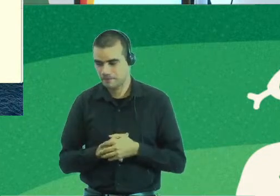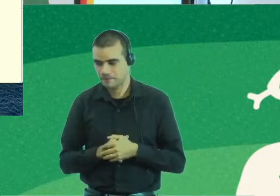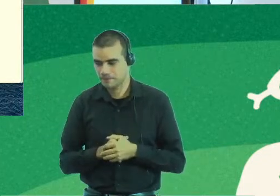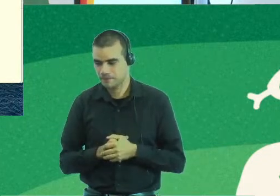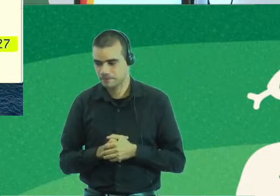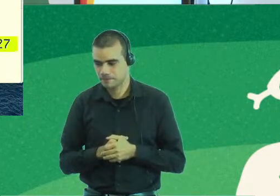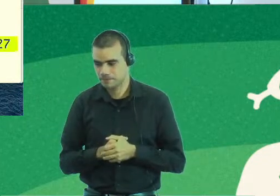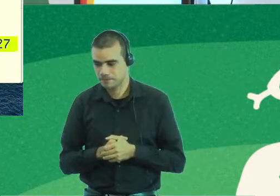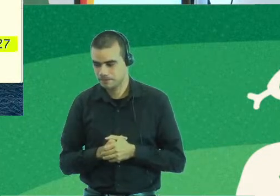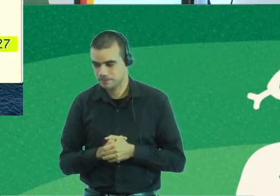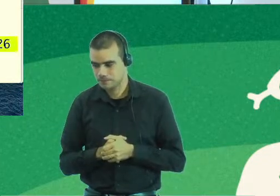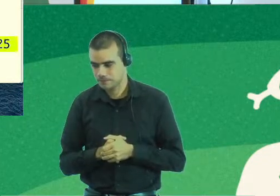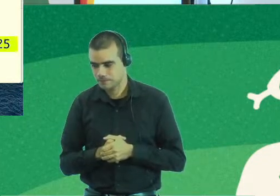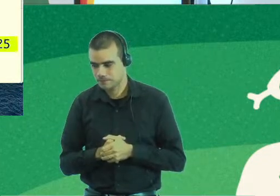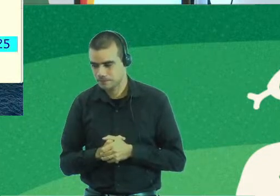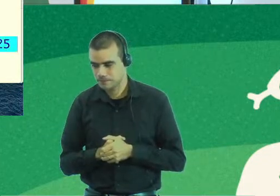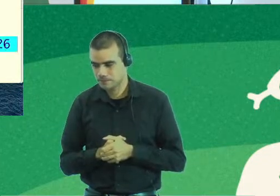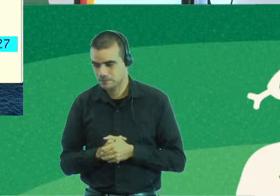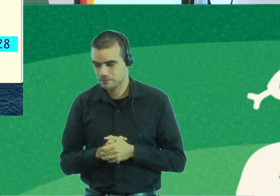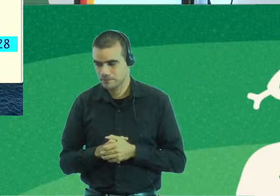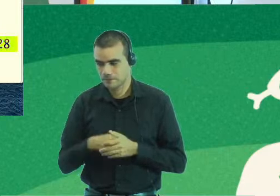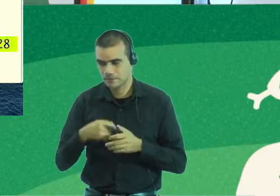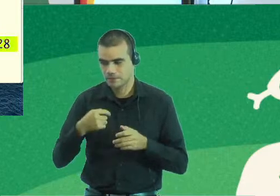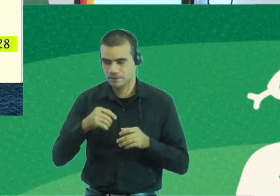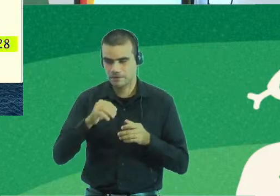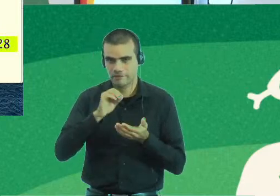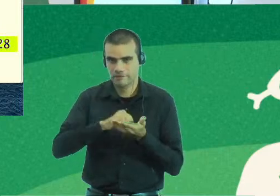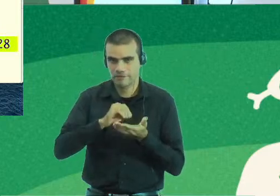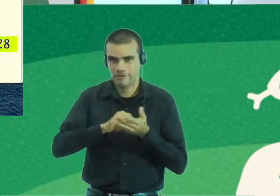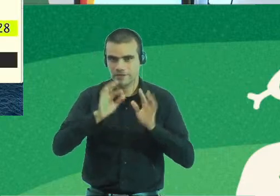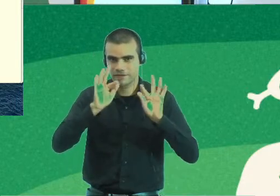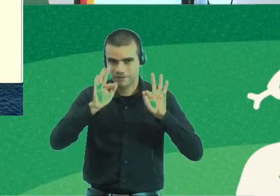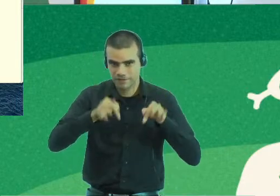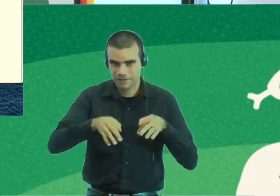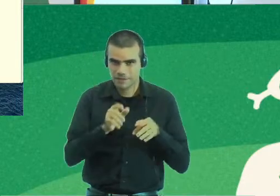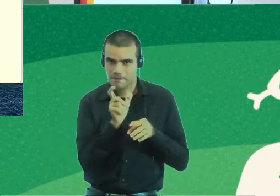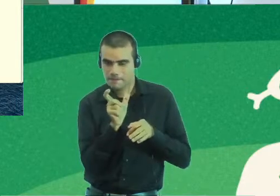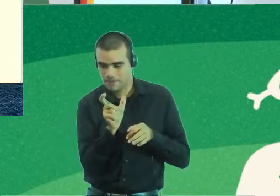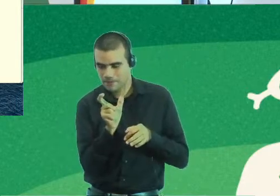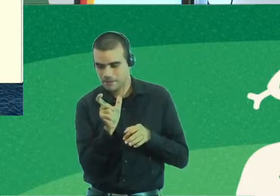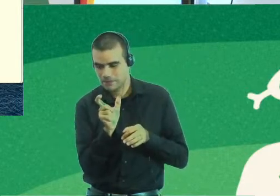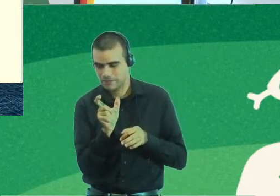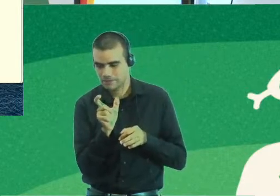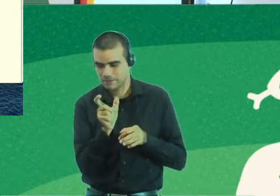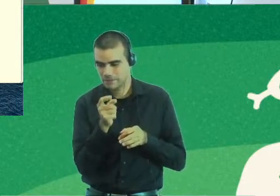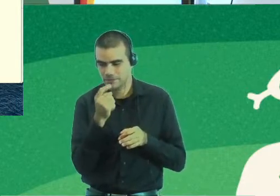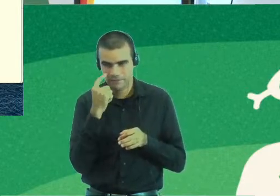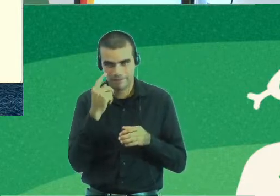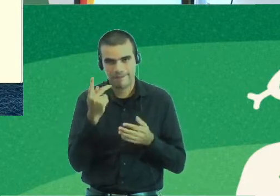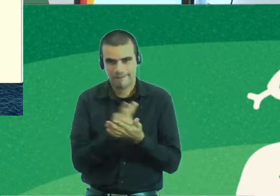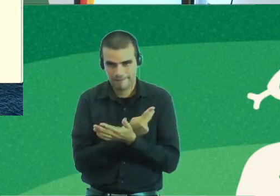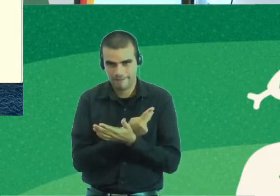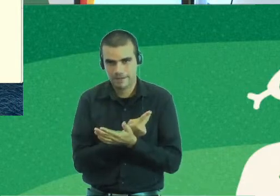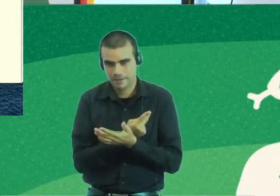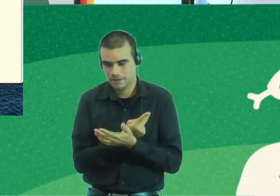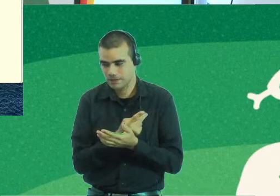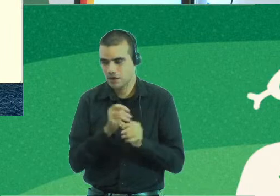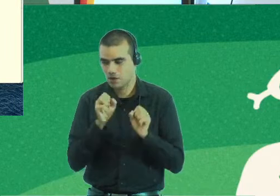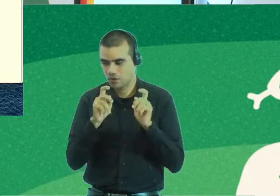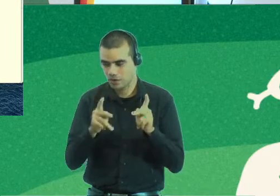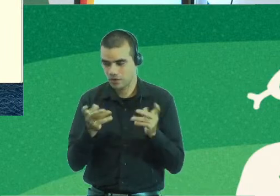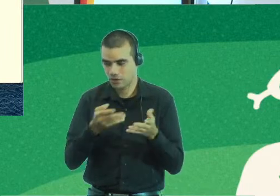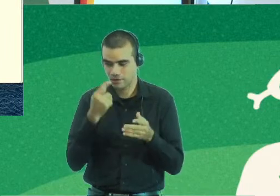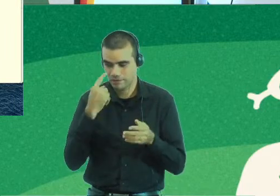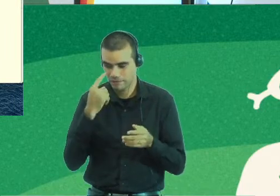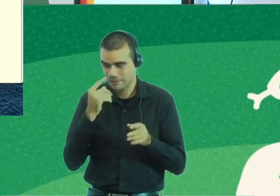Oh, I did not finish spelling the word, so that'll give an error. All right, cool. Let's see if this works. All